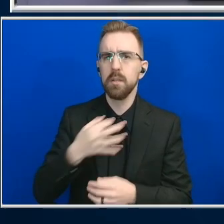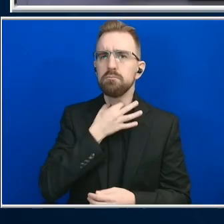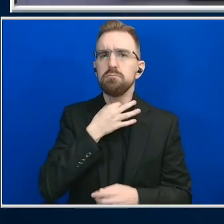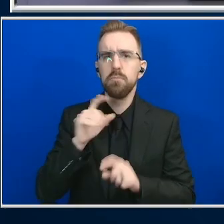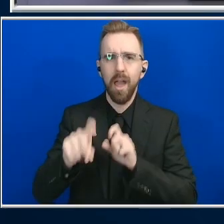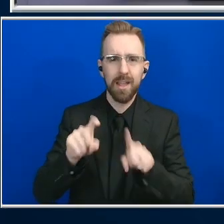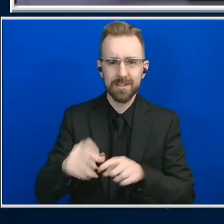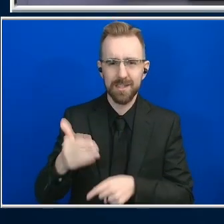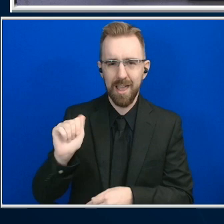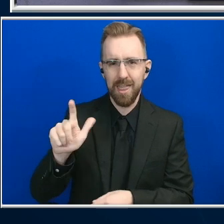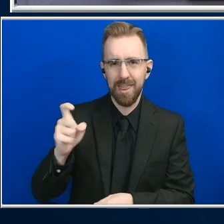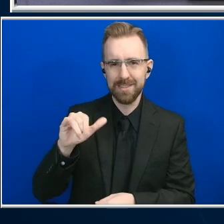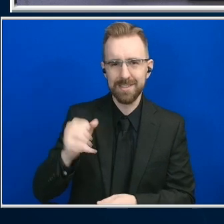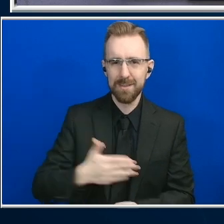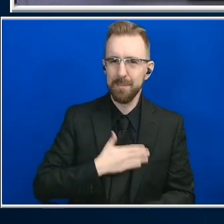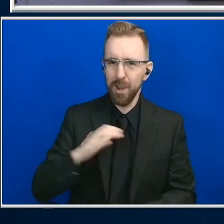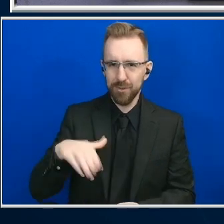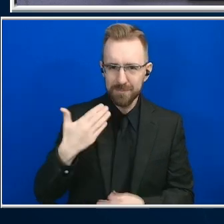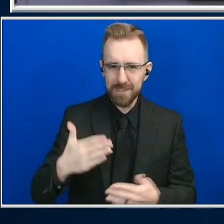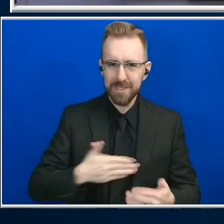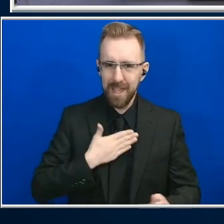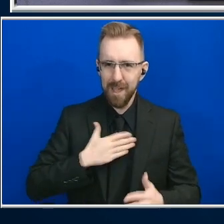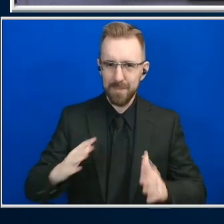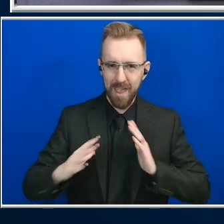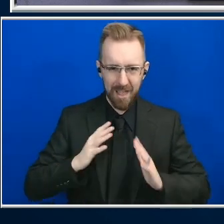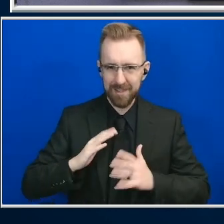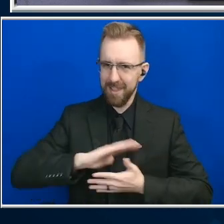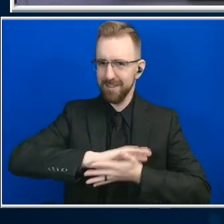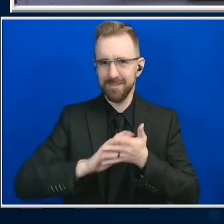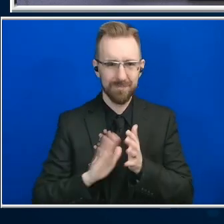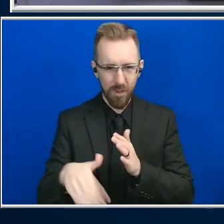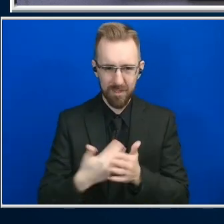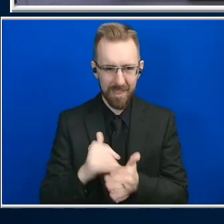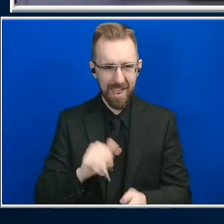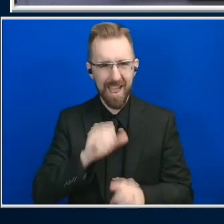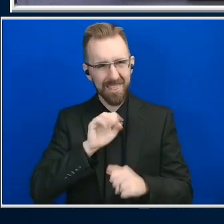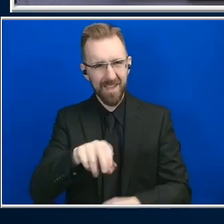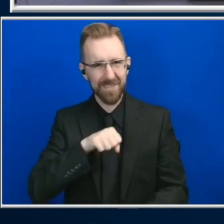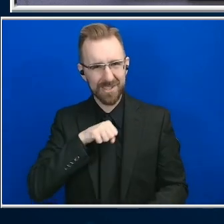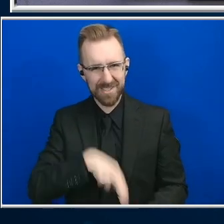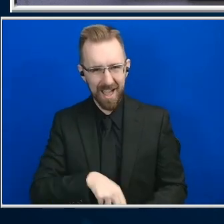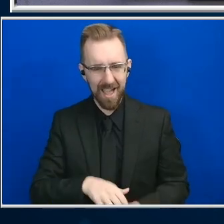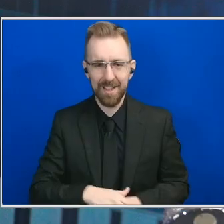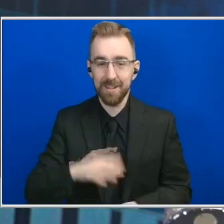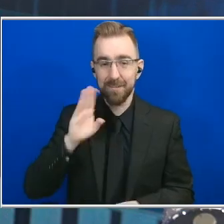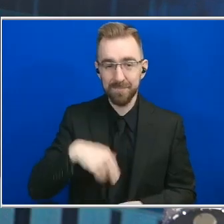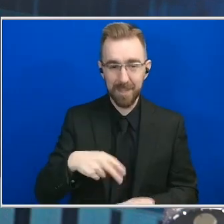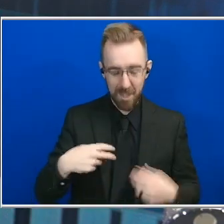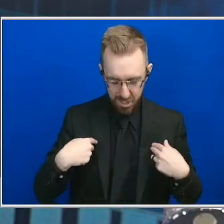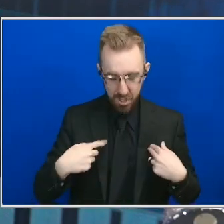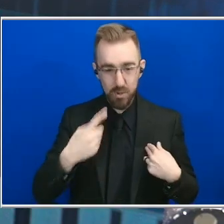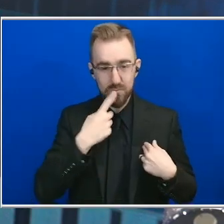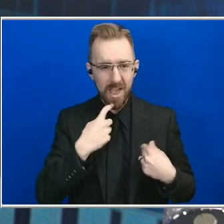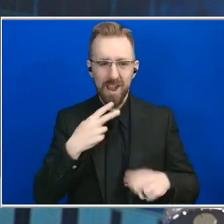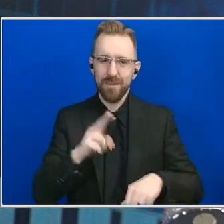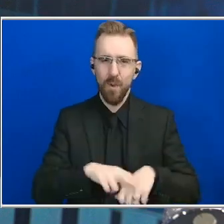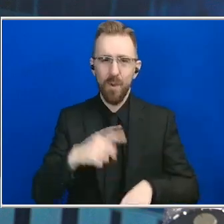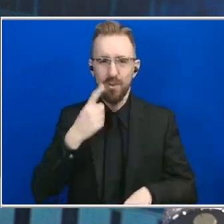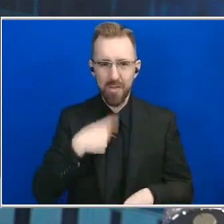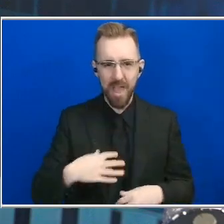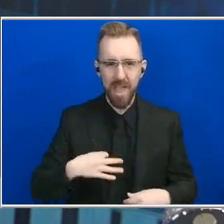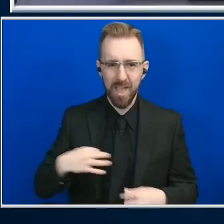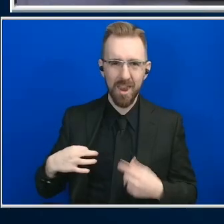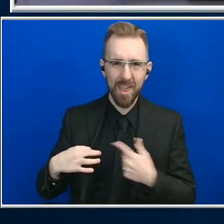Christmas, Happy Holidays, and all those good things. Happy Holidays. I love your tie, Dr. Stites. You know, looking at the red, and of course my red may say, Go